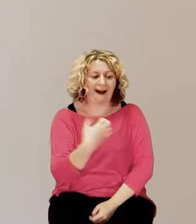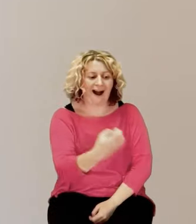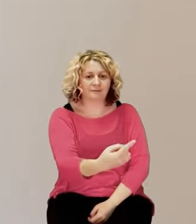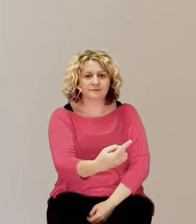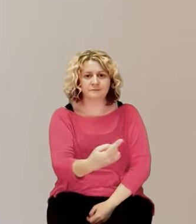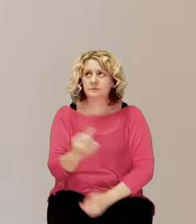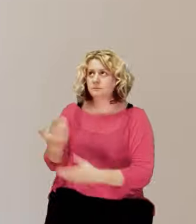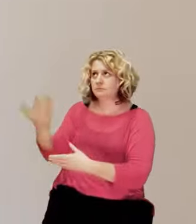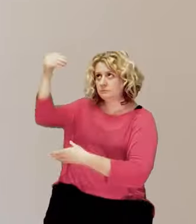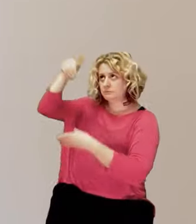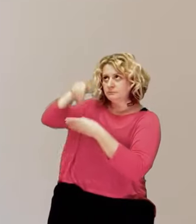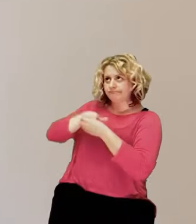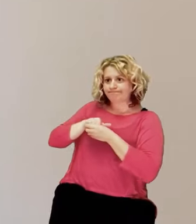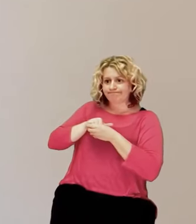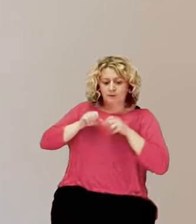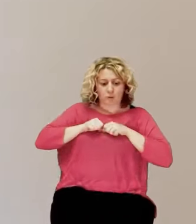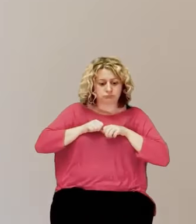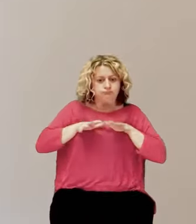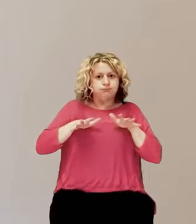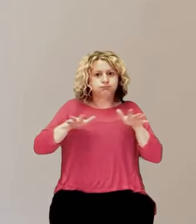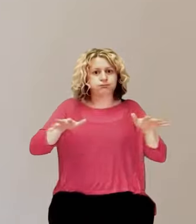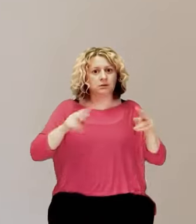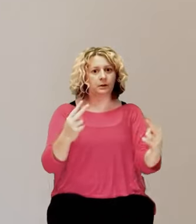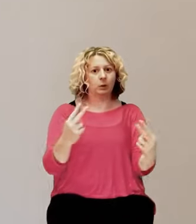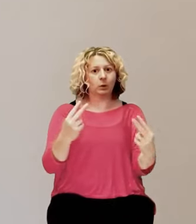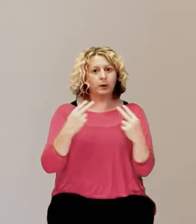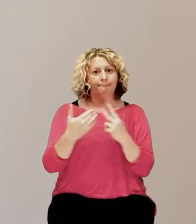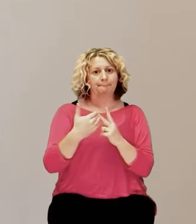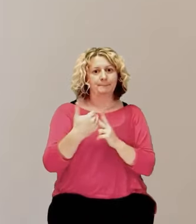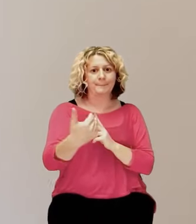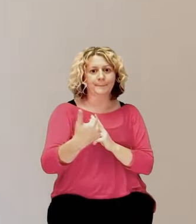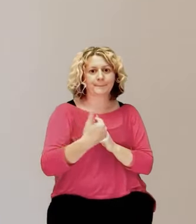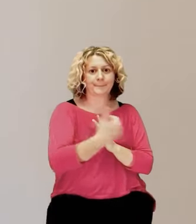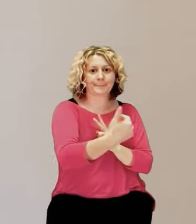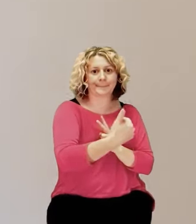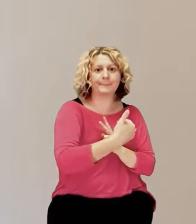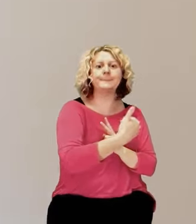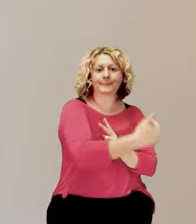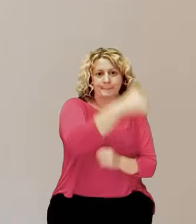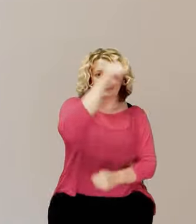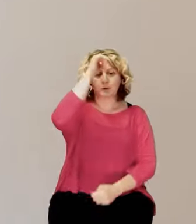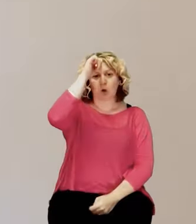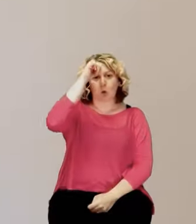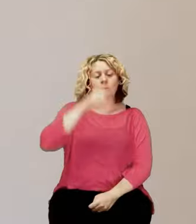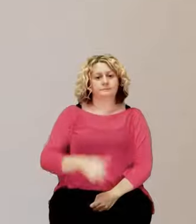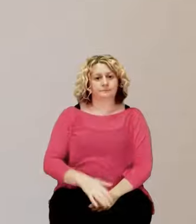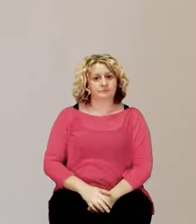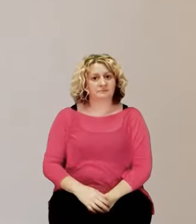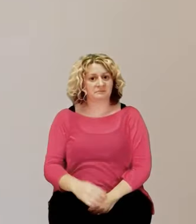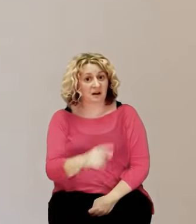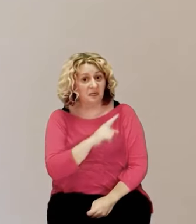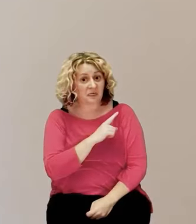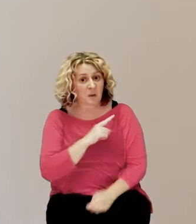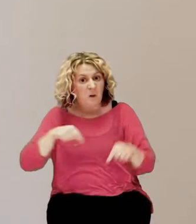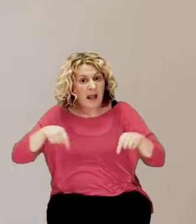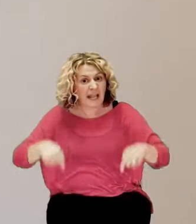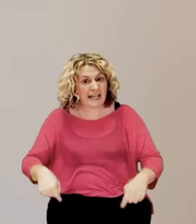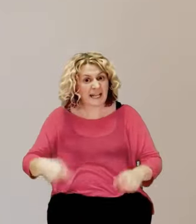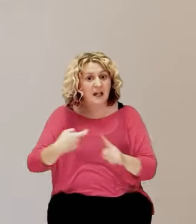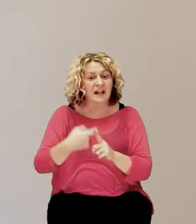that? And the power for godliness is the gospel. That's why at Keswick we teach the gospel,